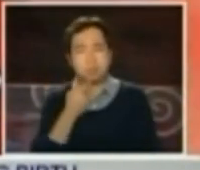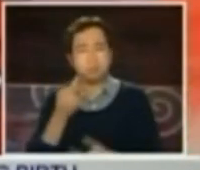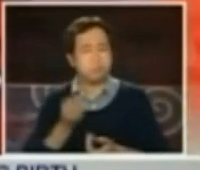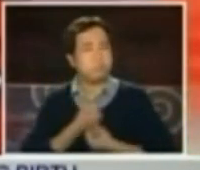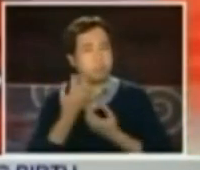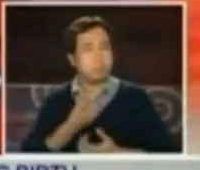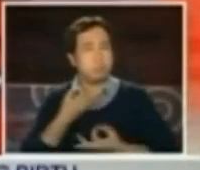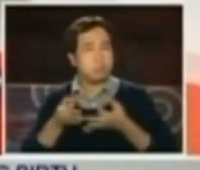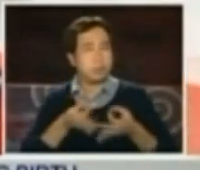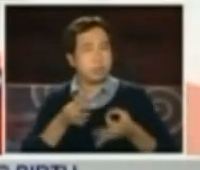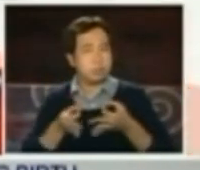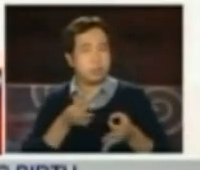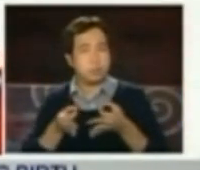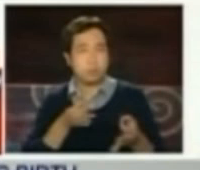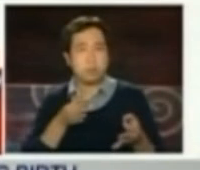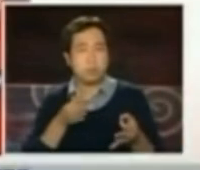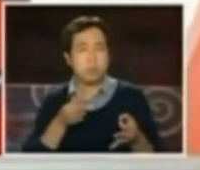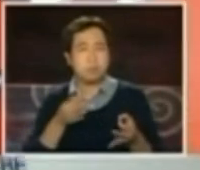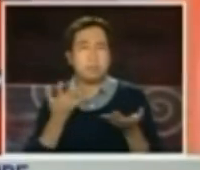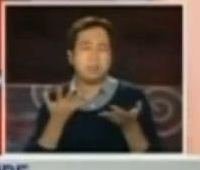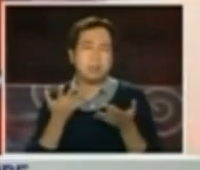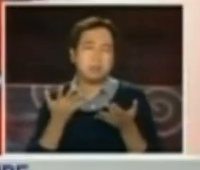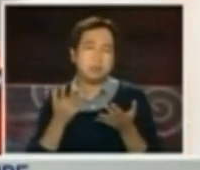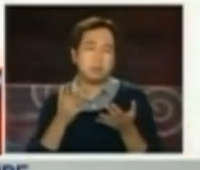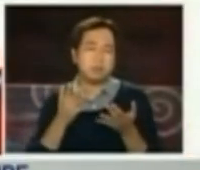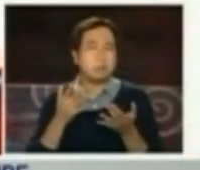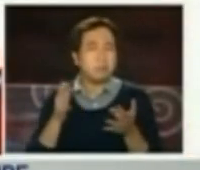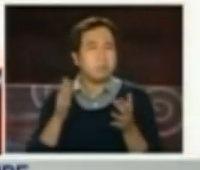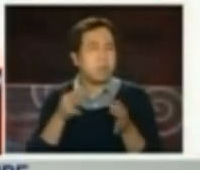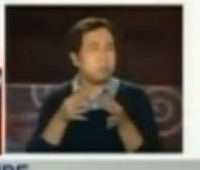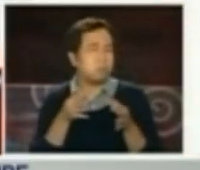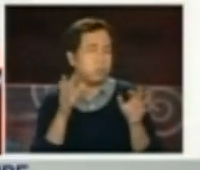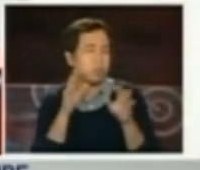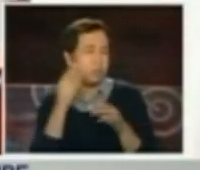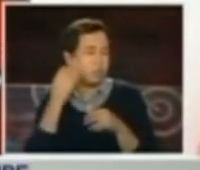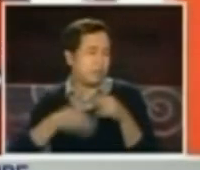you've heard all the explanation of both. So just give us a sense of what was inside the